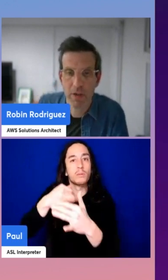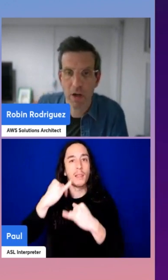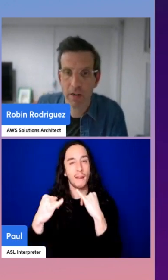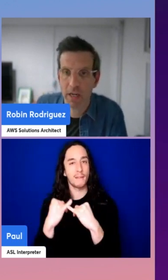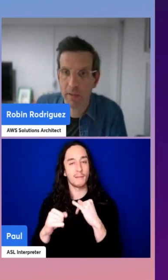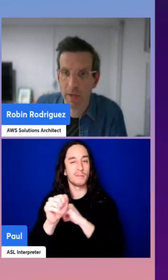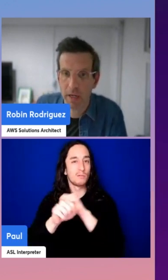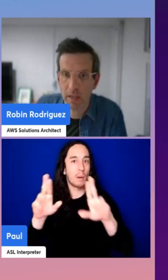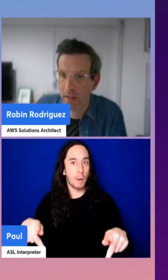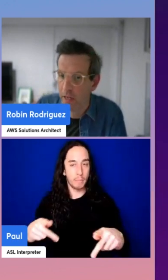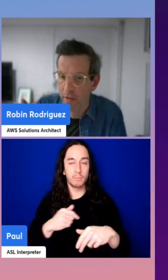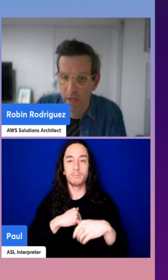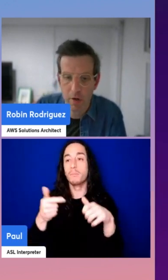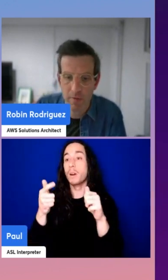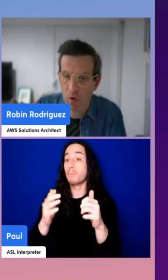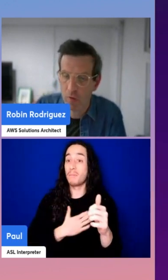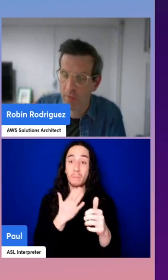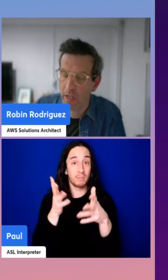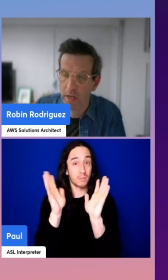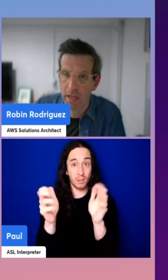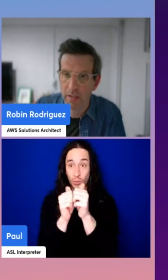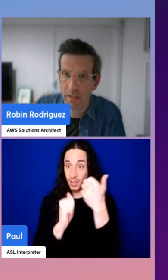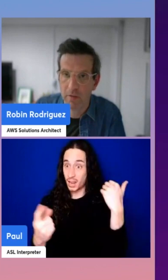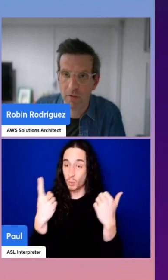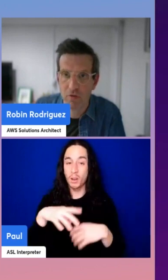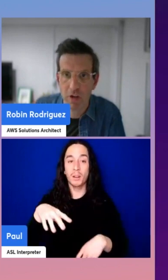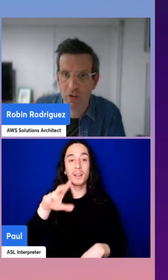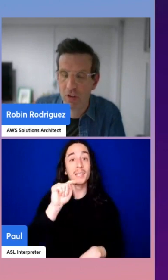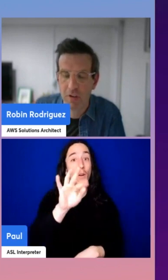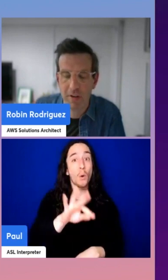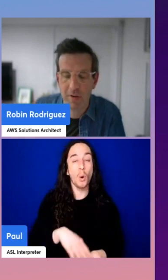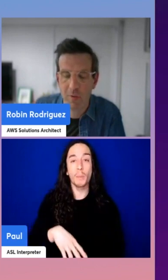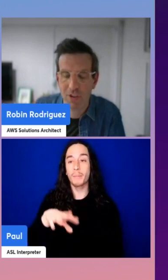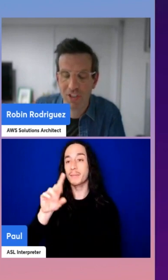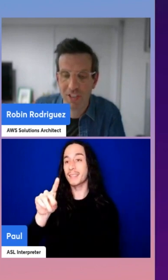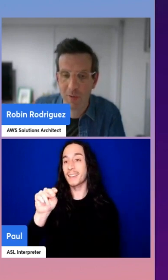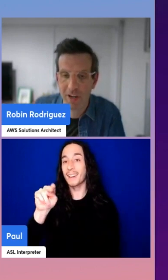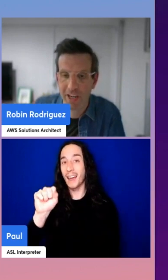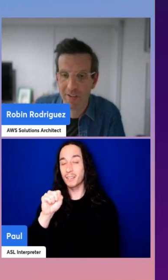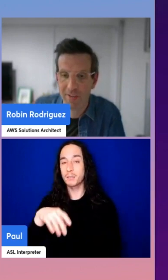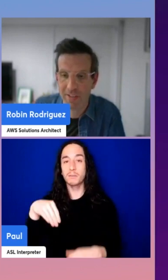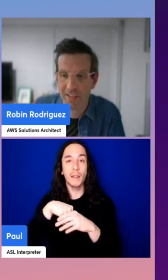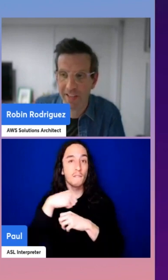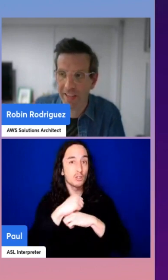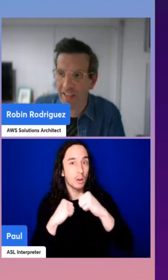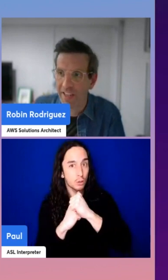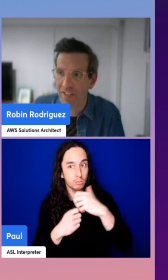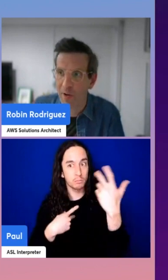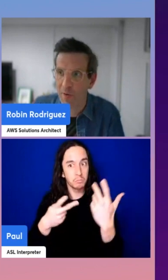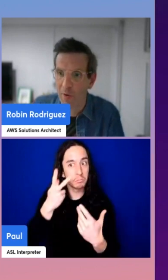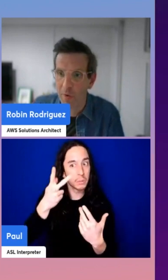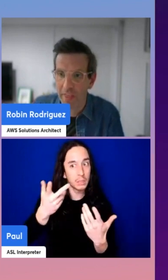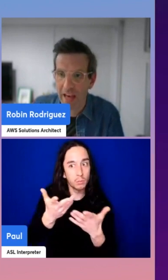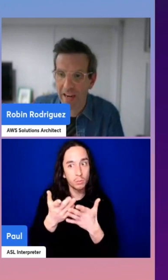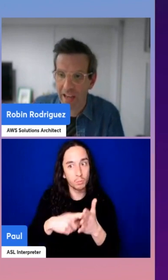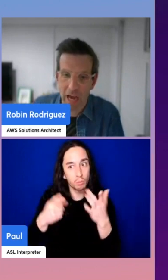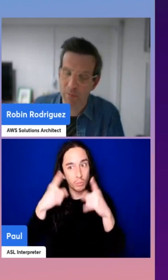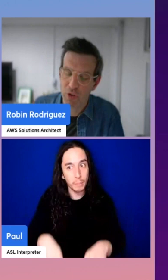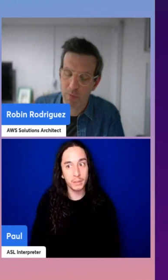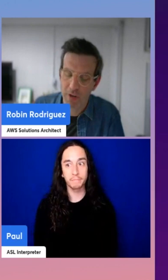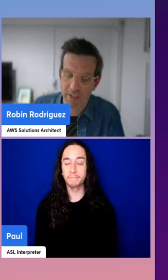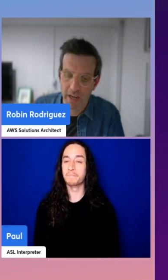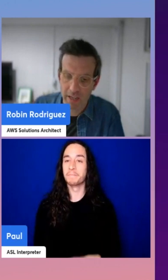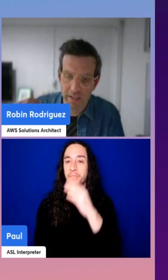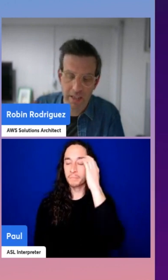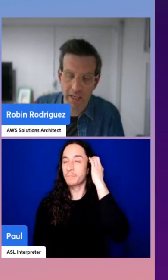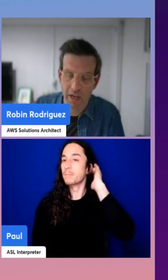happy to talk to anybody in there, Terraform, DNS, infrastructure. We'll just see where it goes. So with that, I'm